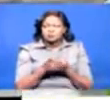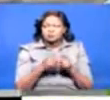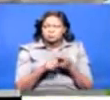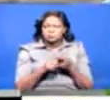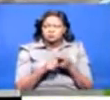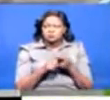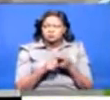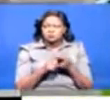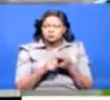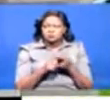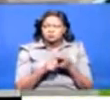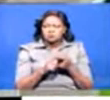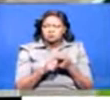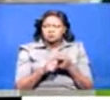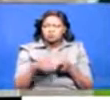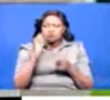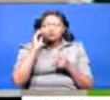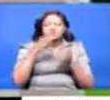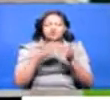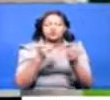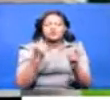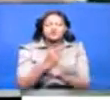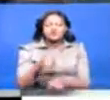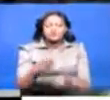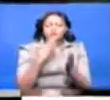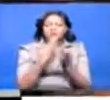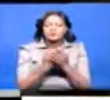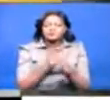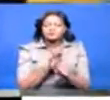direction. Thank you very much.